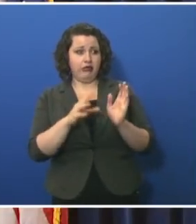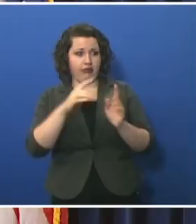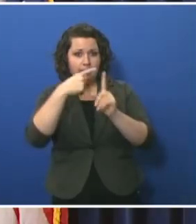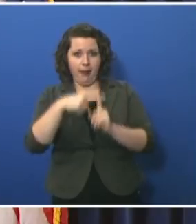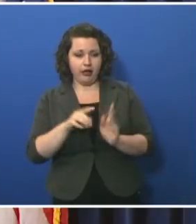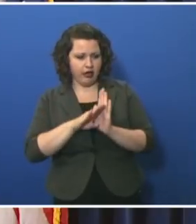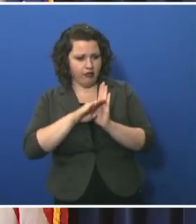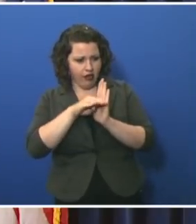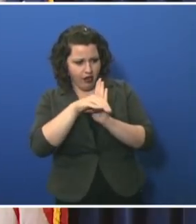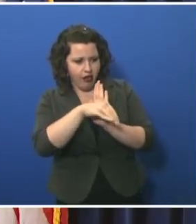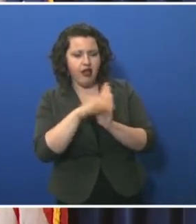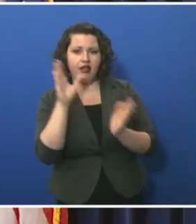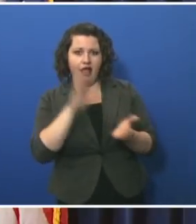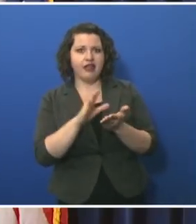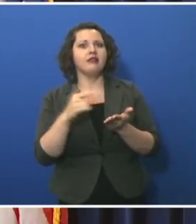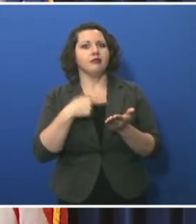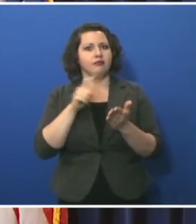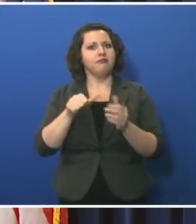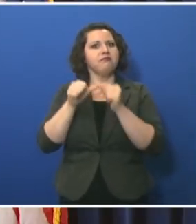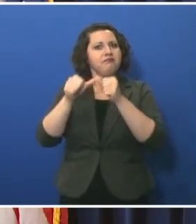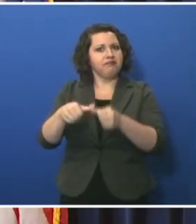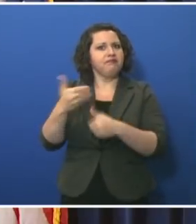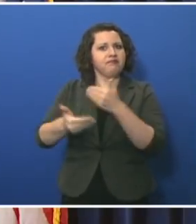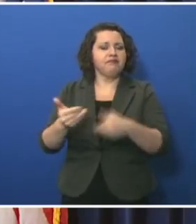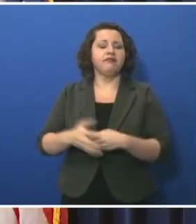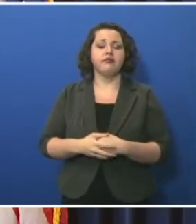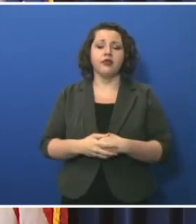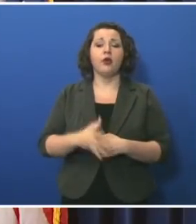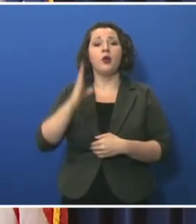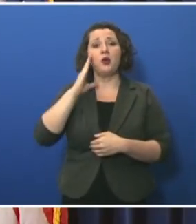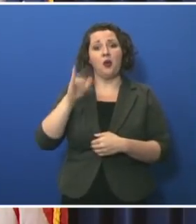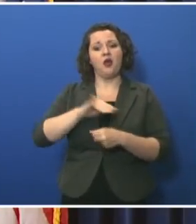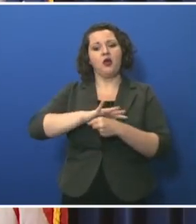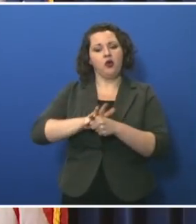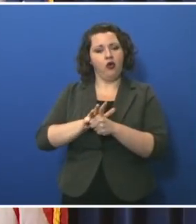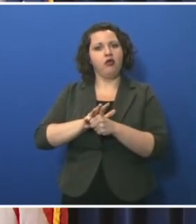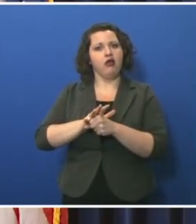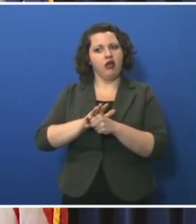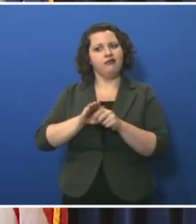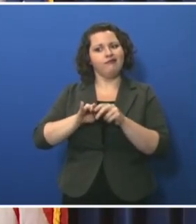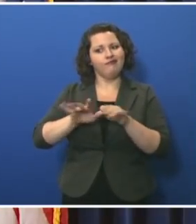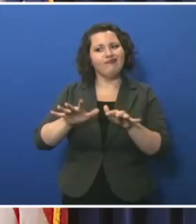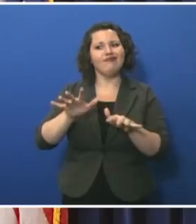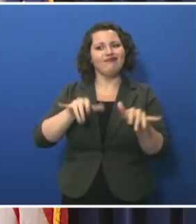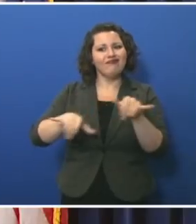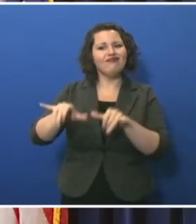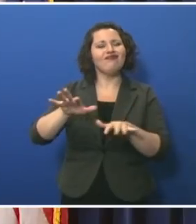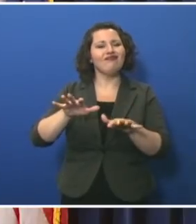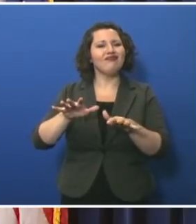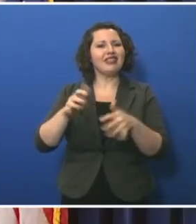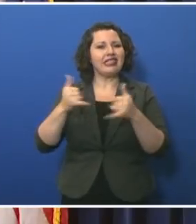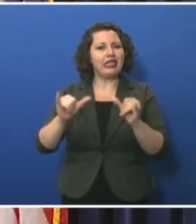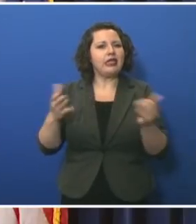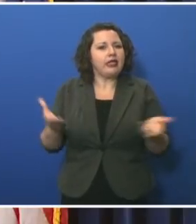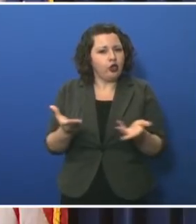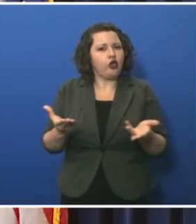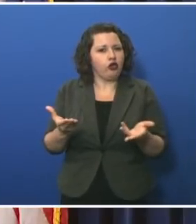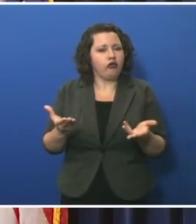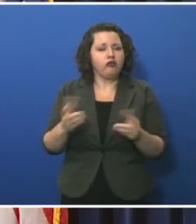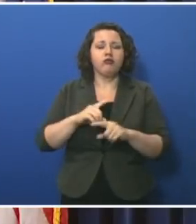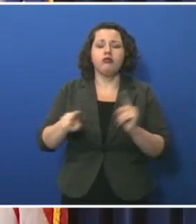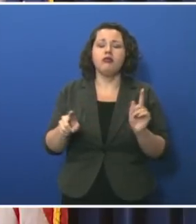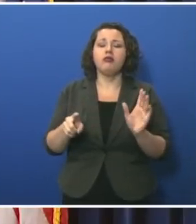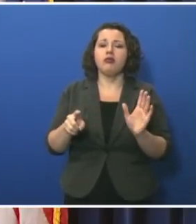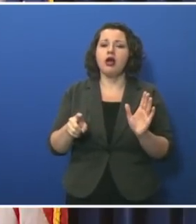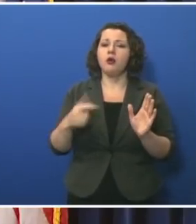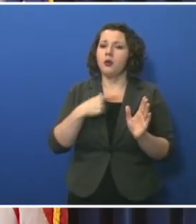Iowa, and we must keep it going. So we know that COVID-19 will remain in our communities for a while, but we also know what we can do